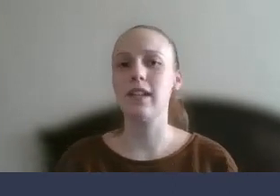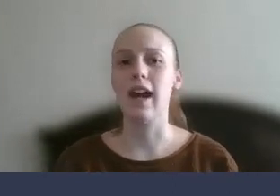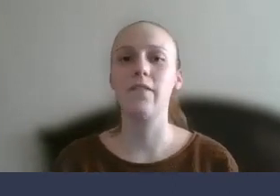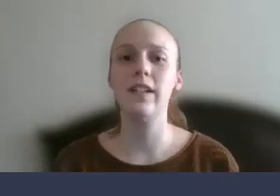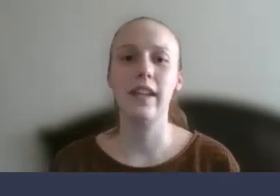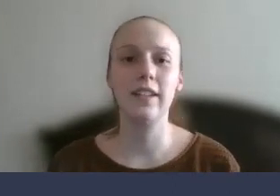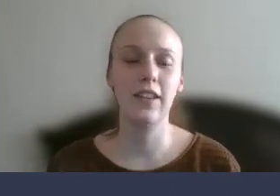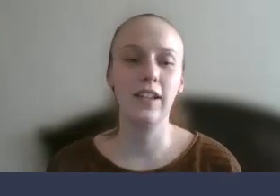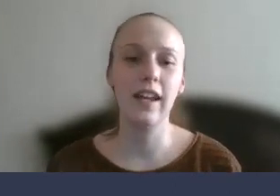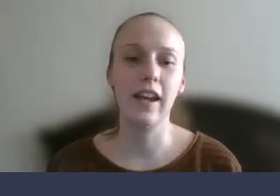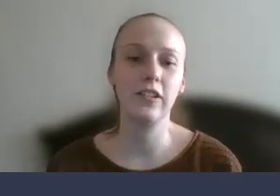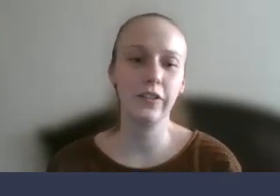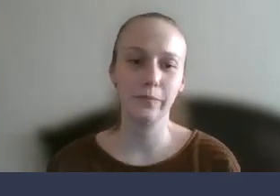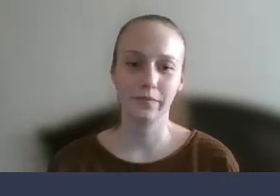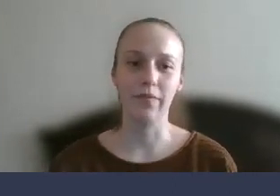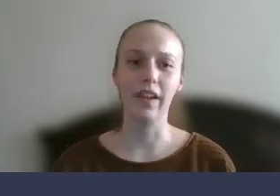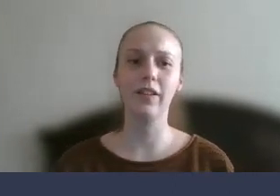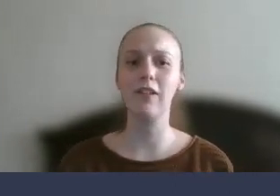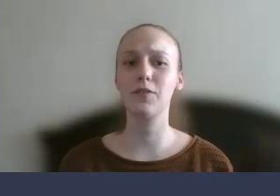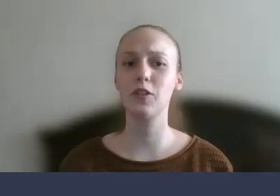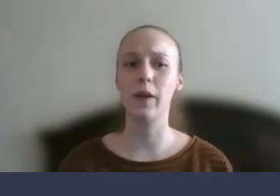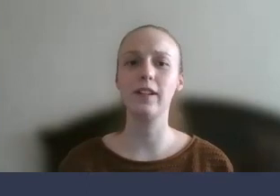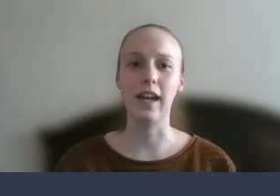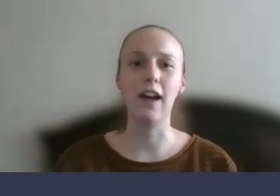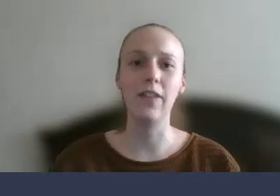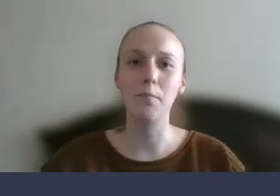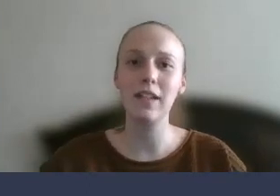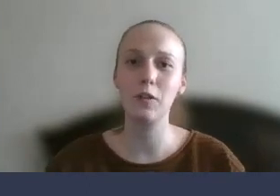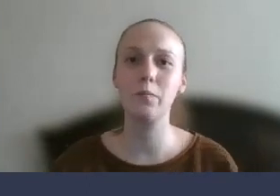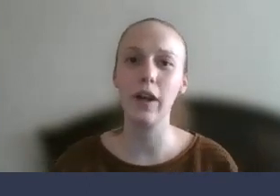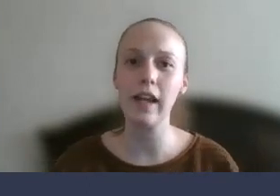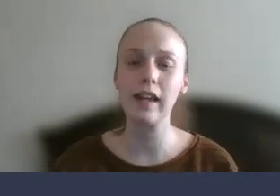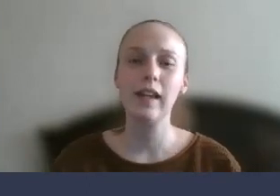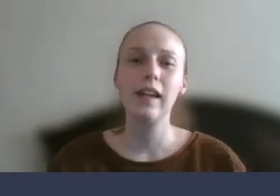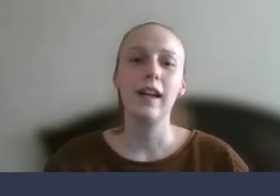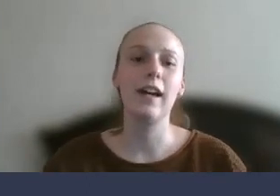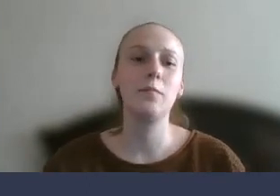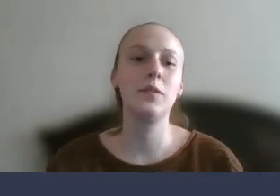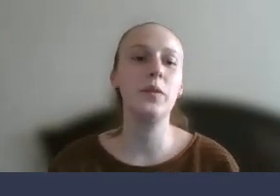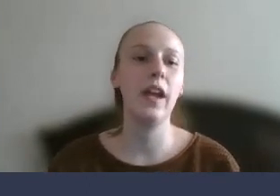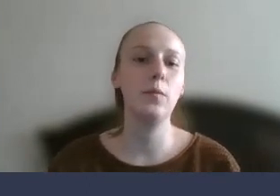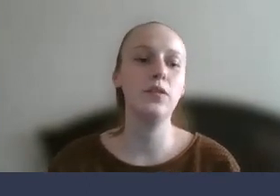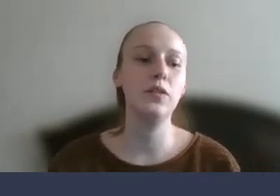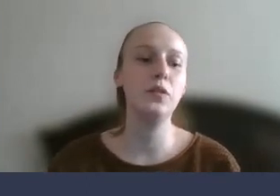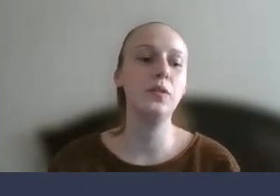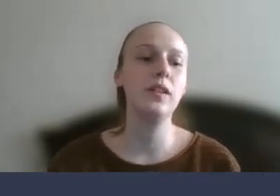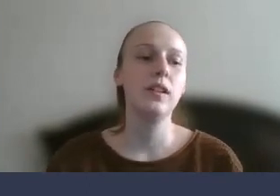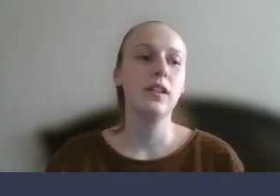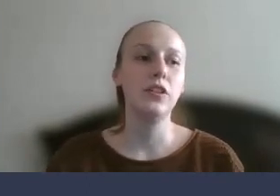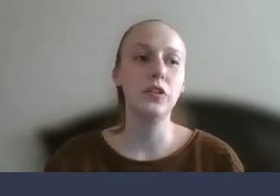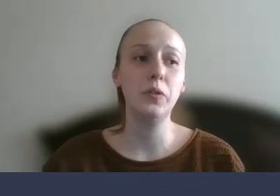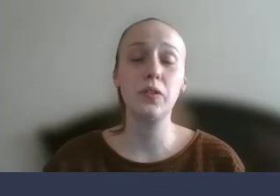being able to have these kids in the daycares, it allows for those parents to have that mental break, to be able